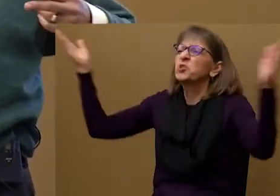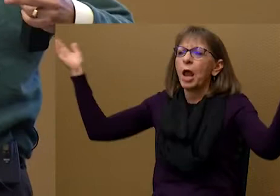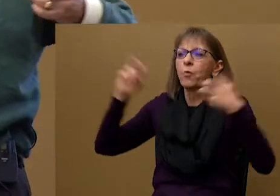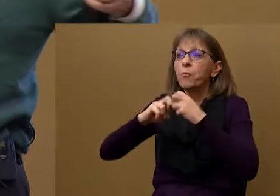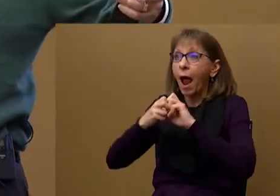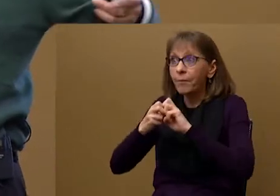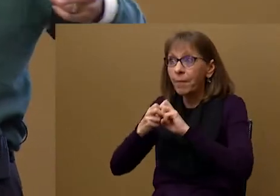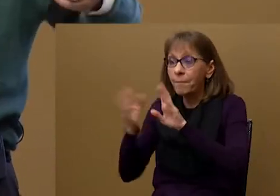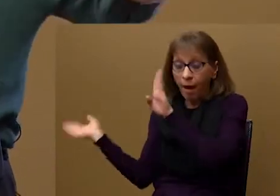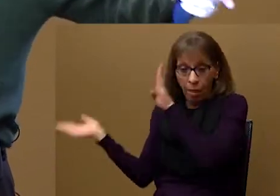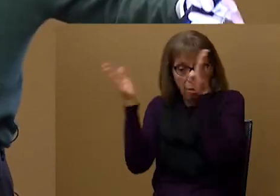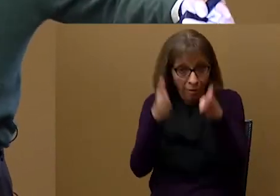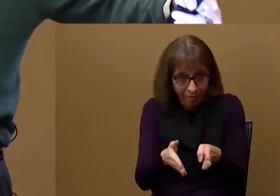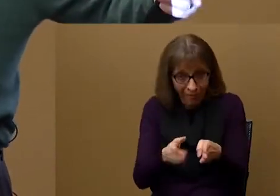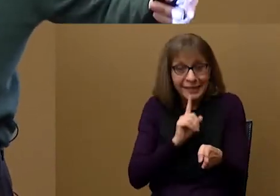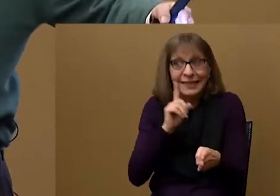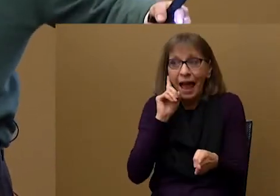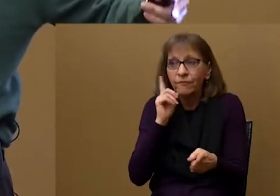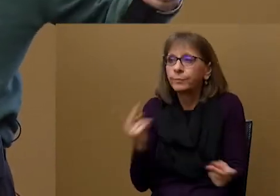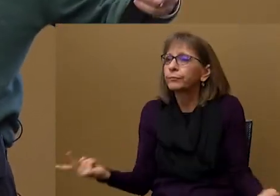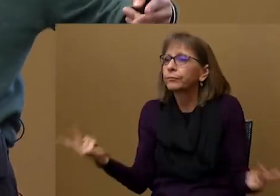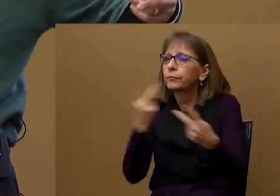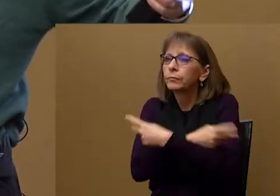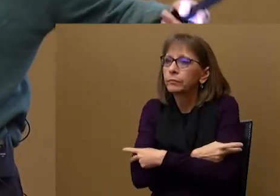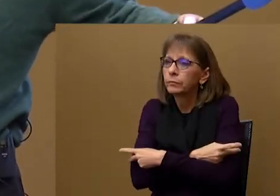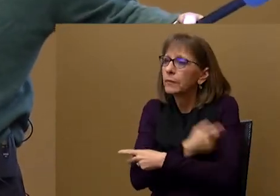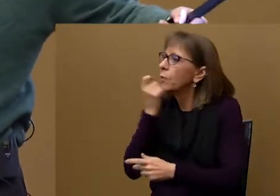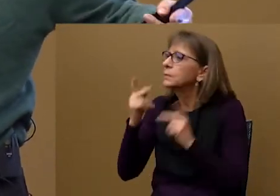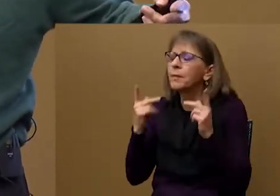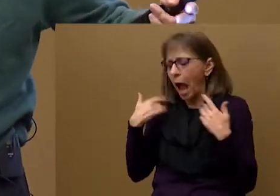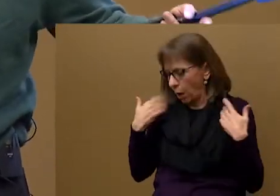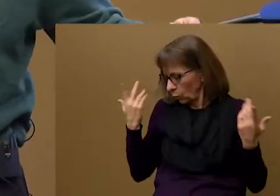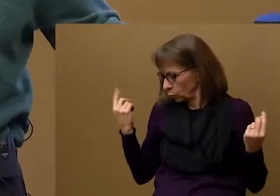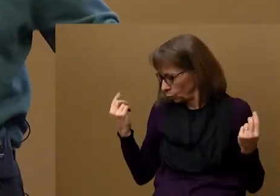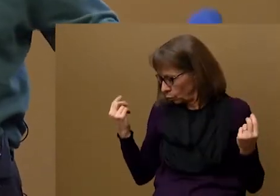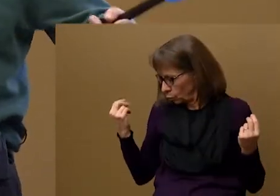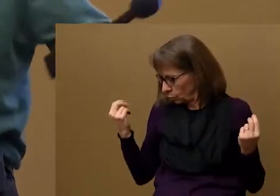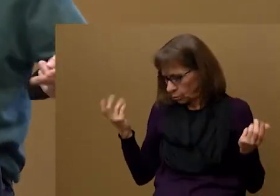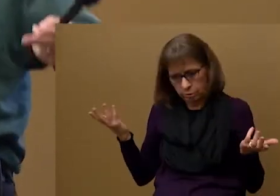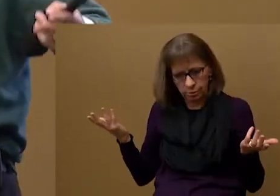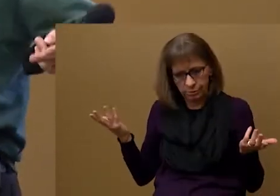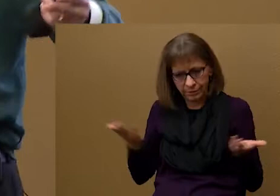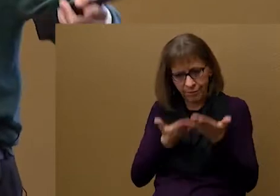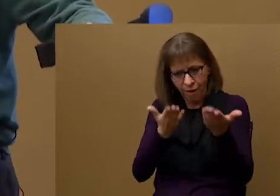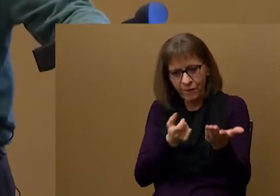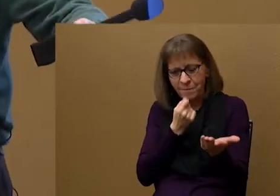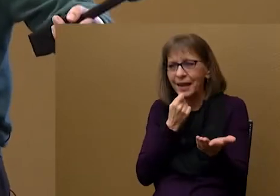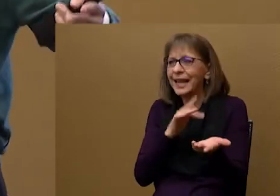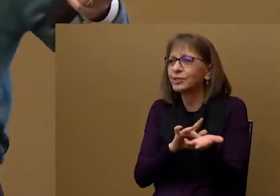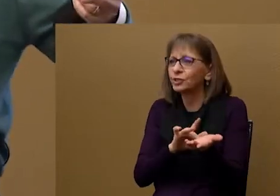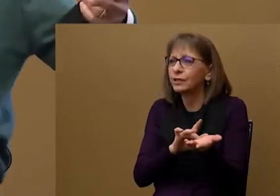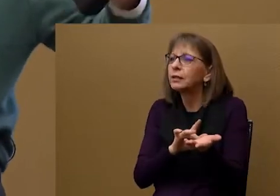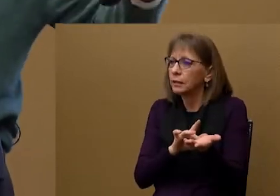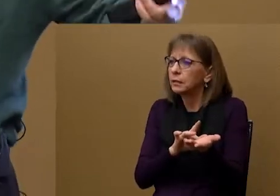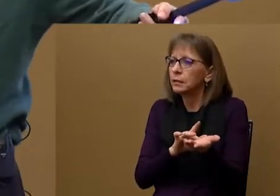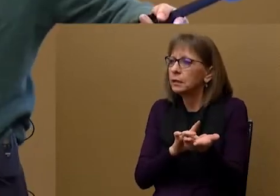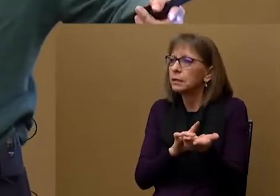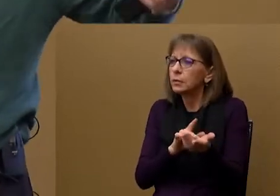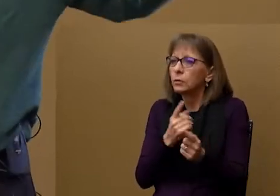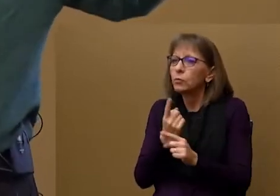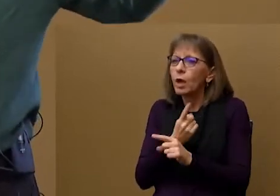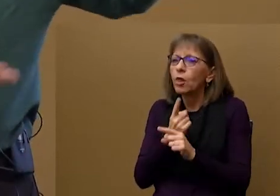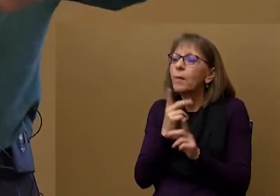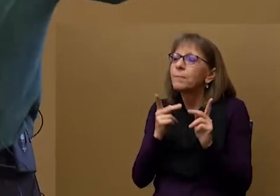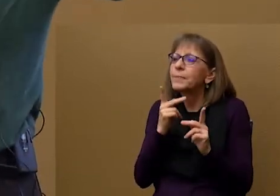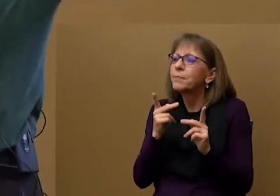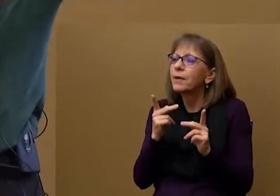Medication is too much medication is a general problem, but deaf people who are served in mental health systems, because people don't know what to do, and the only thing they can offer is